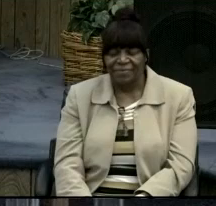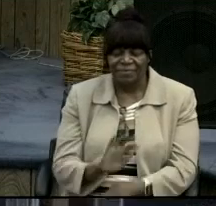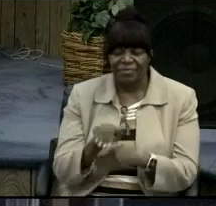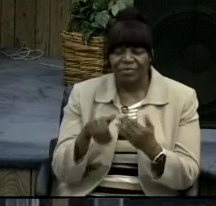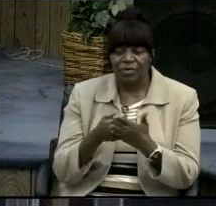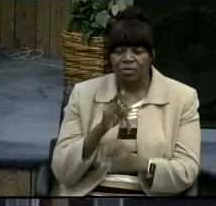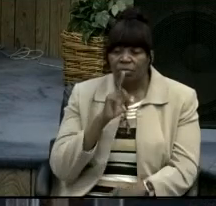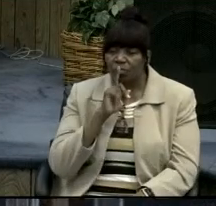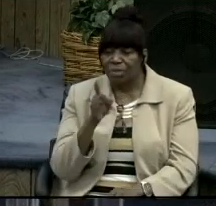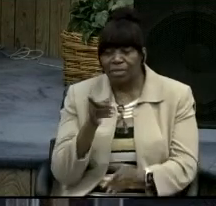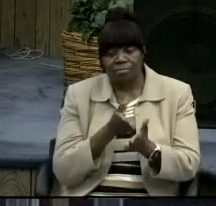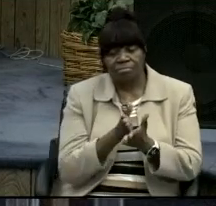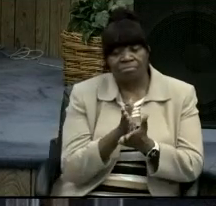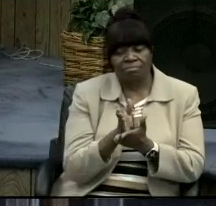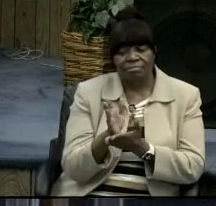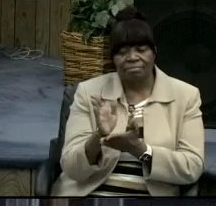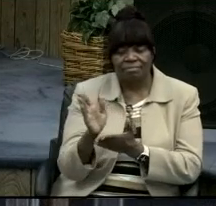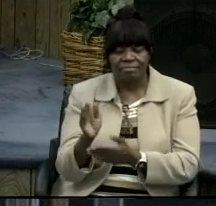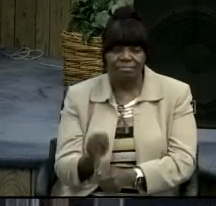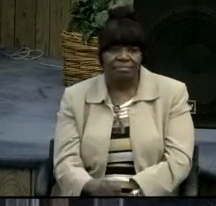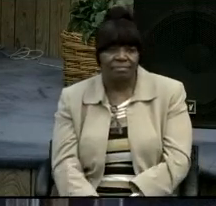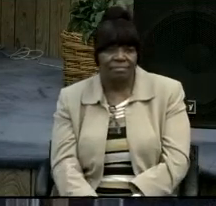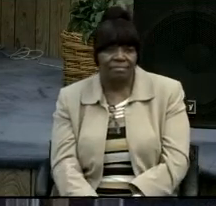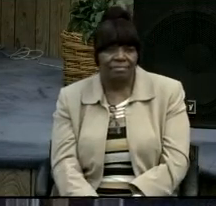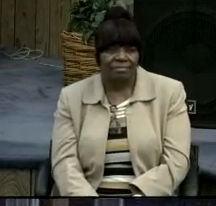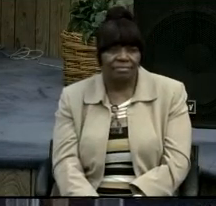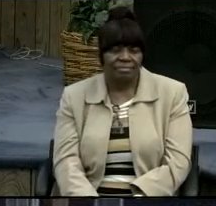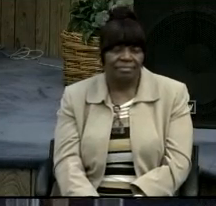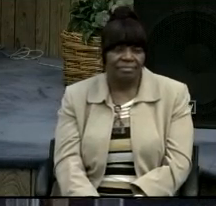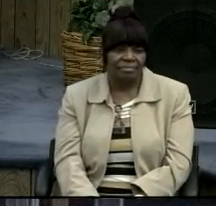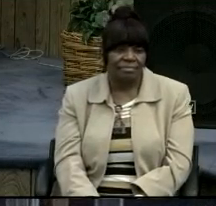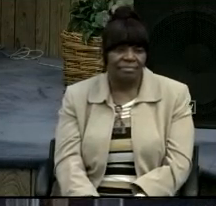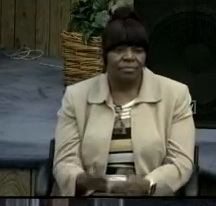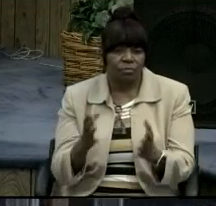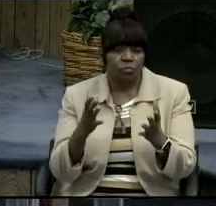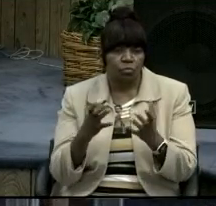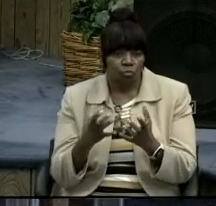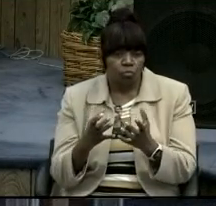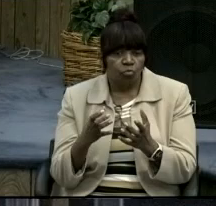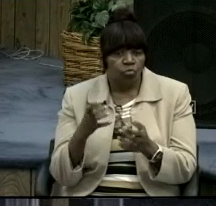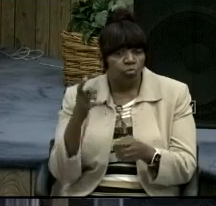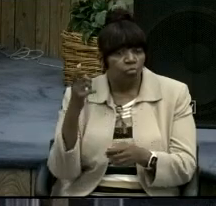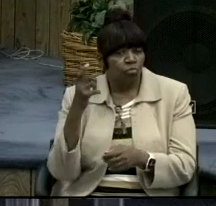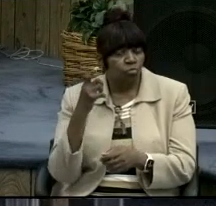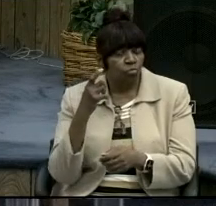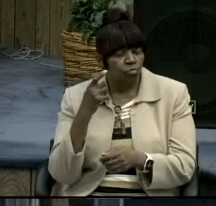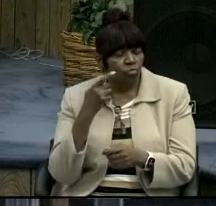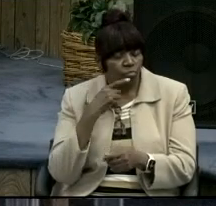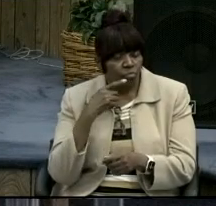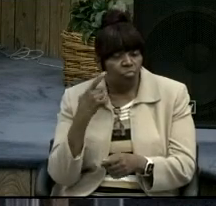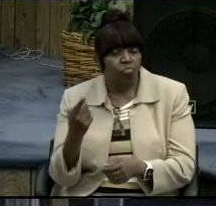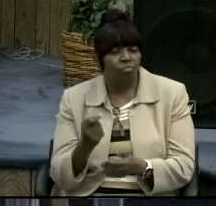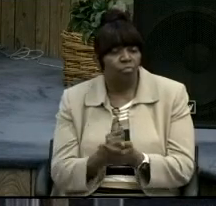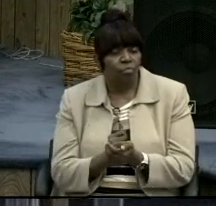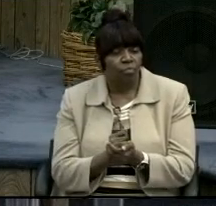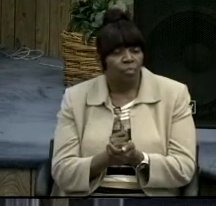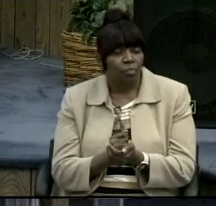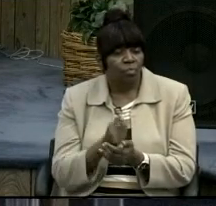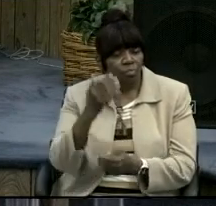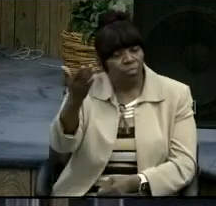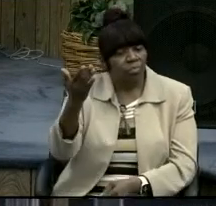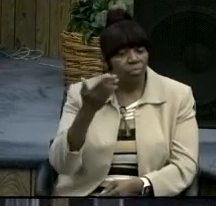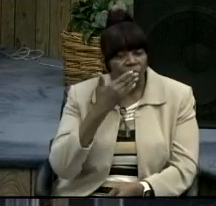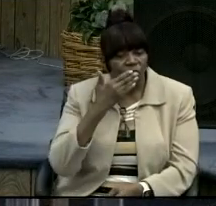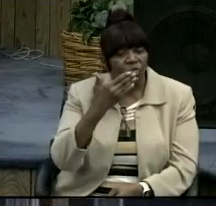be all right. Okay, so I want to make sure I mention that. And also, we want to thank